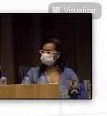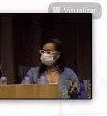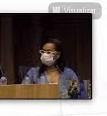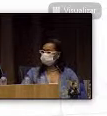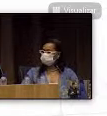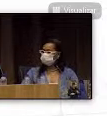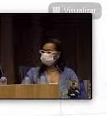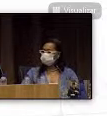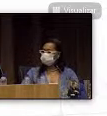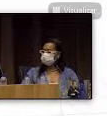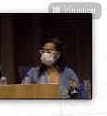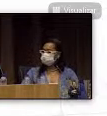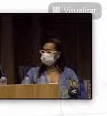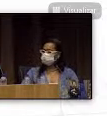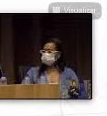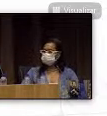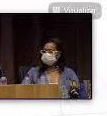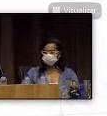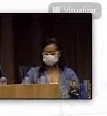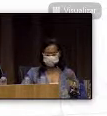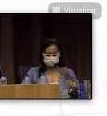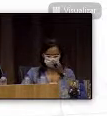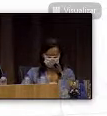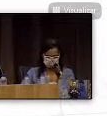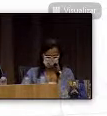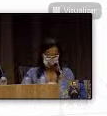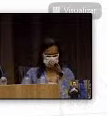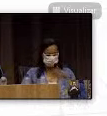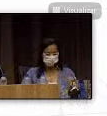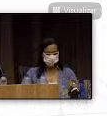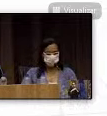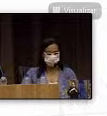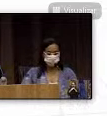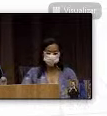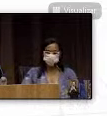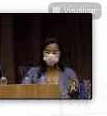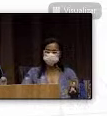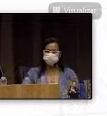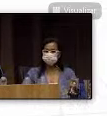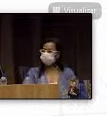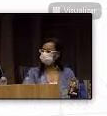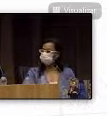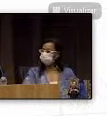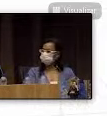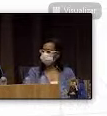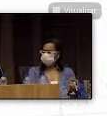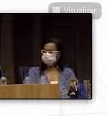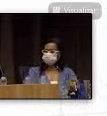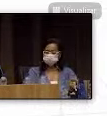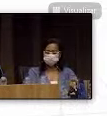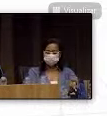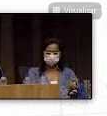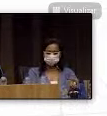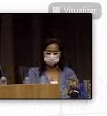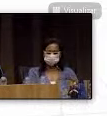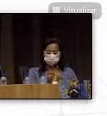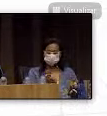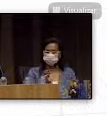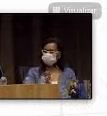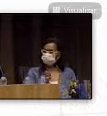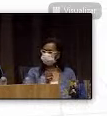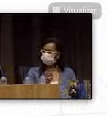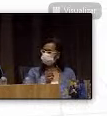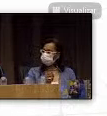also taking into consideration that each system was different, we need to standardize the rules, and we need